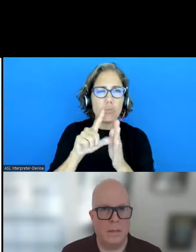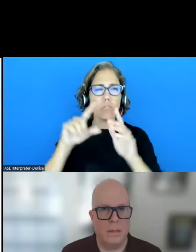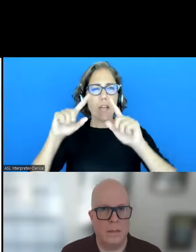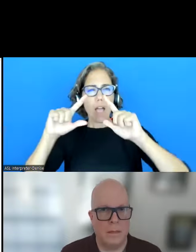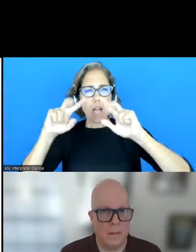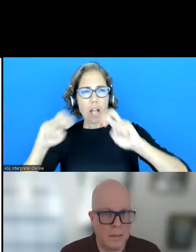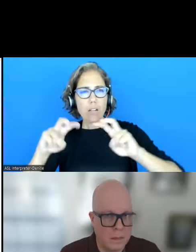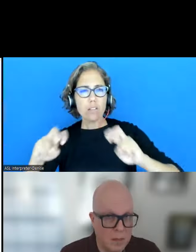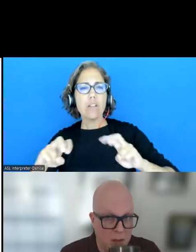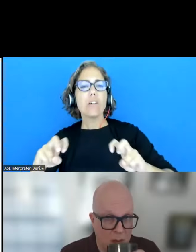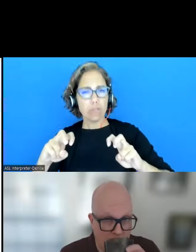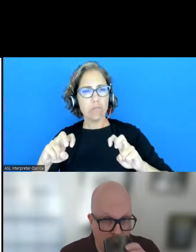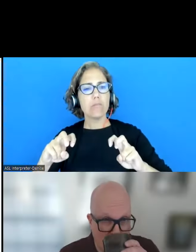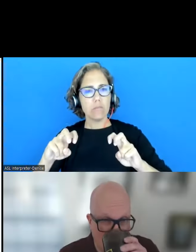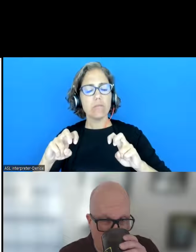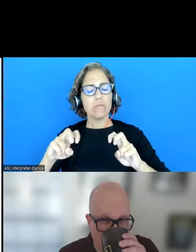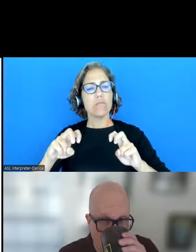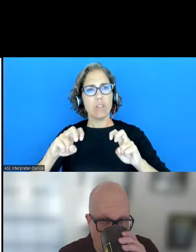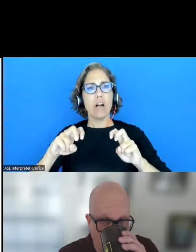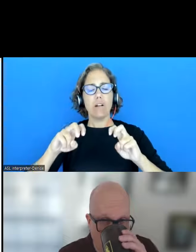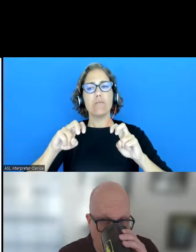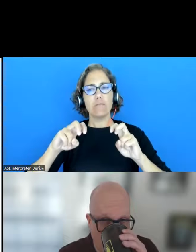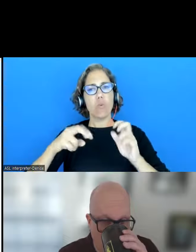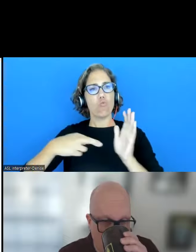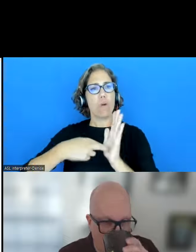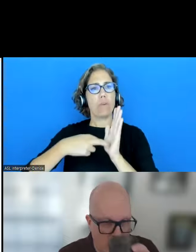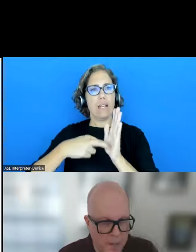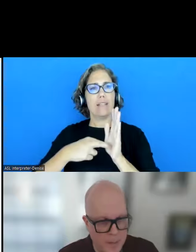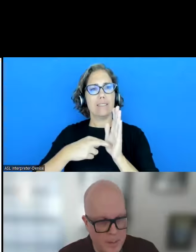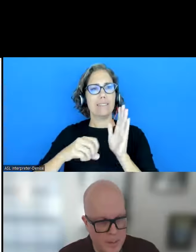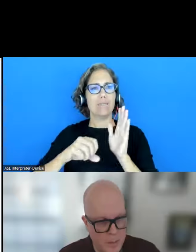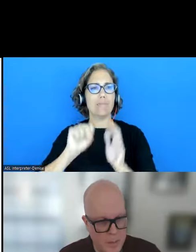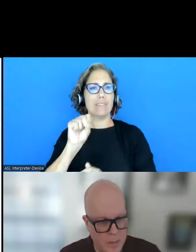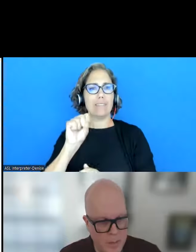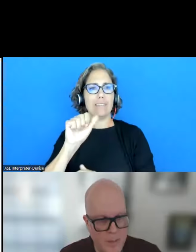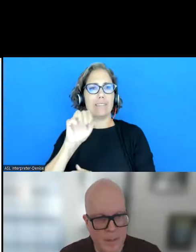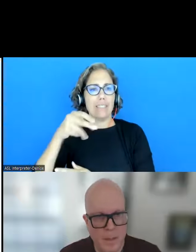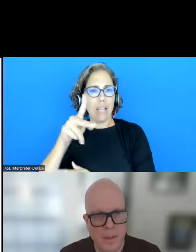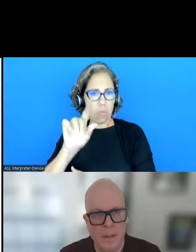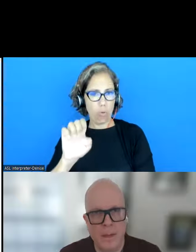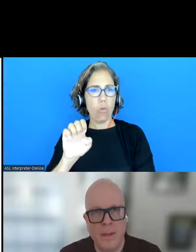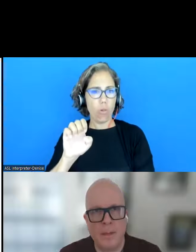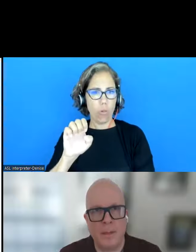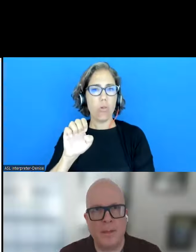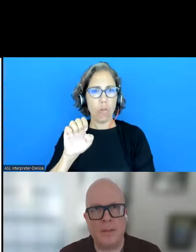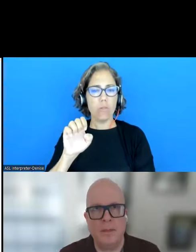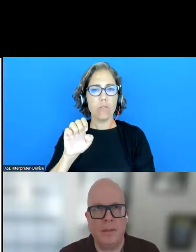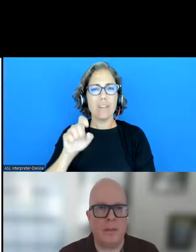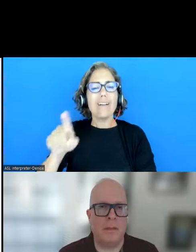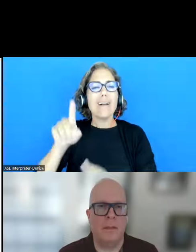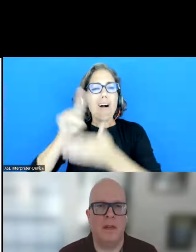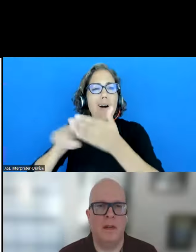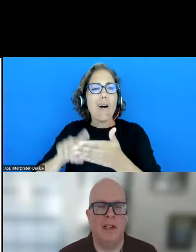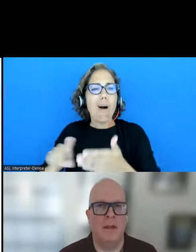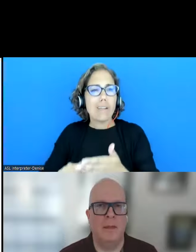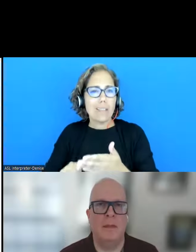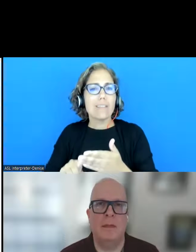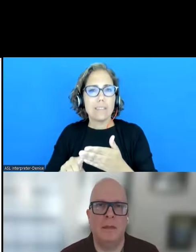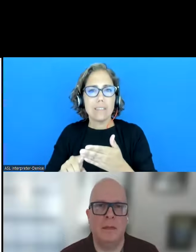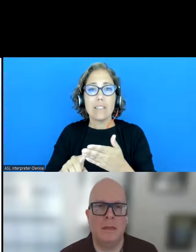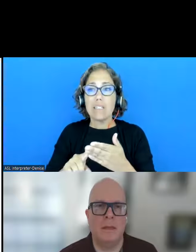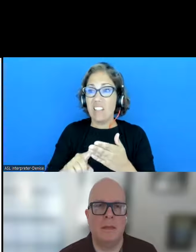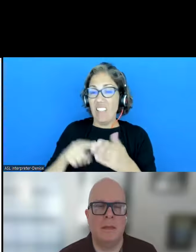a representative sample of 100 audits that we performed